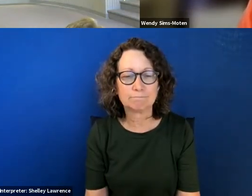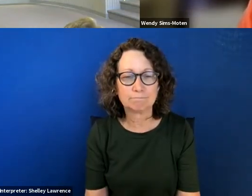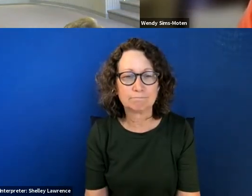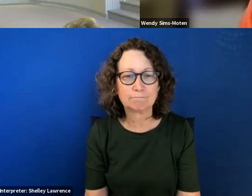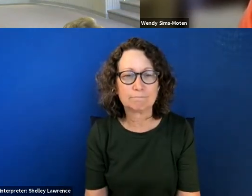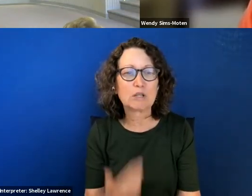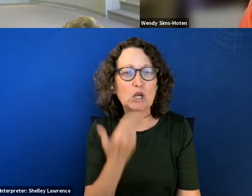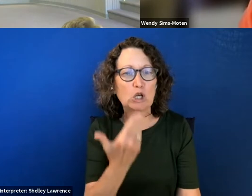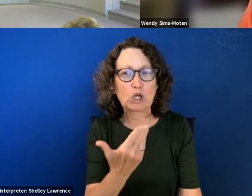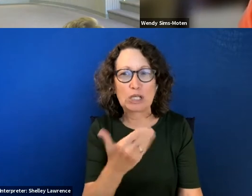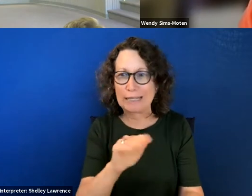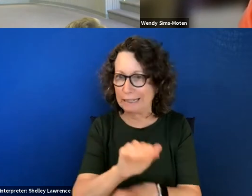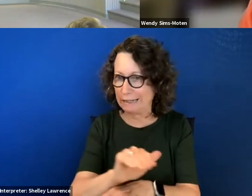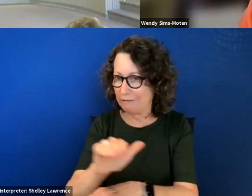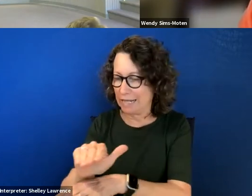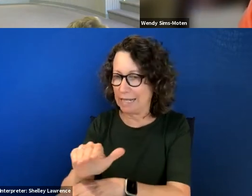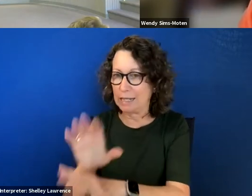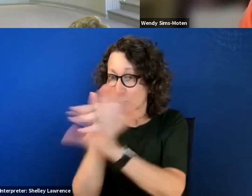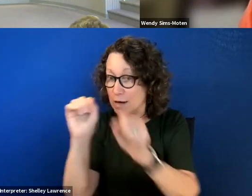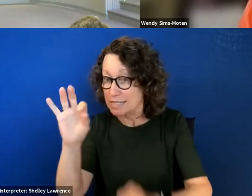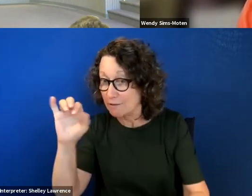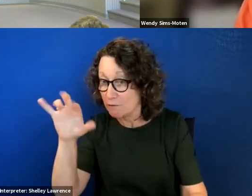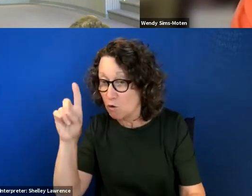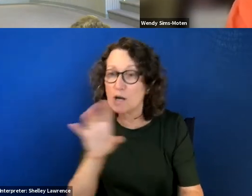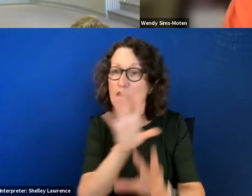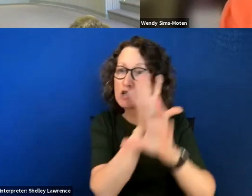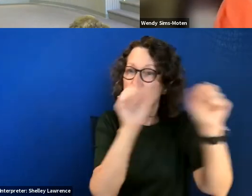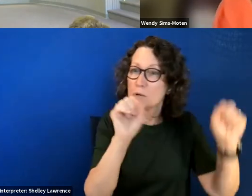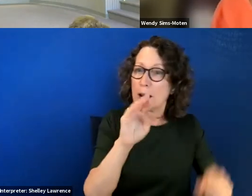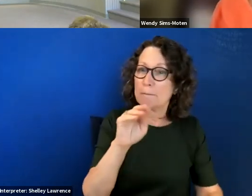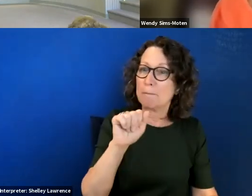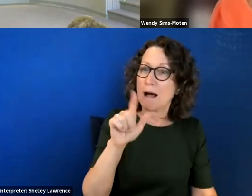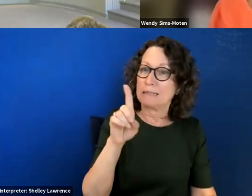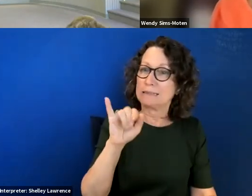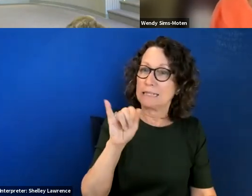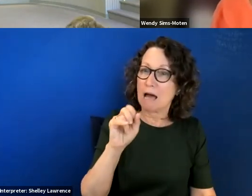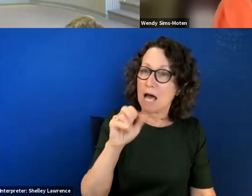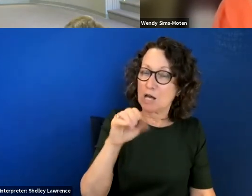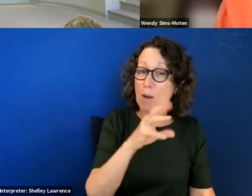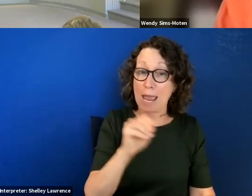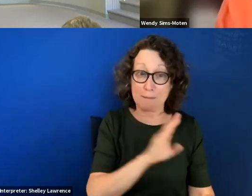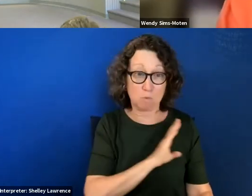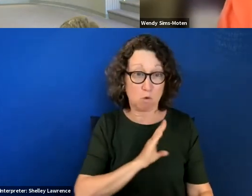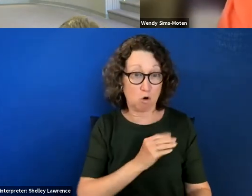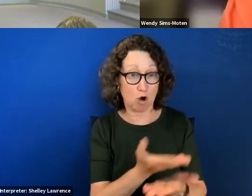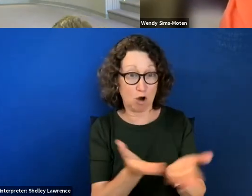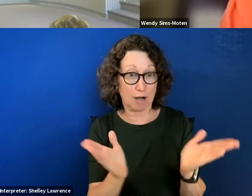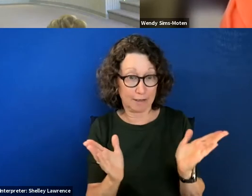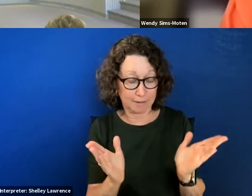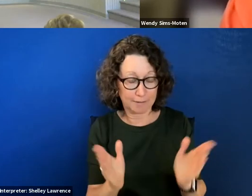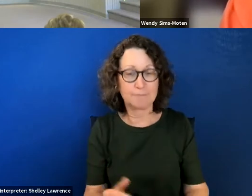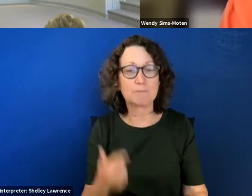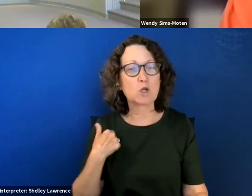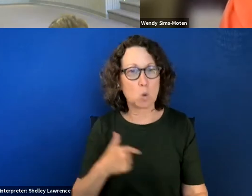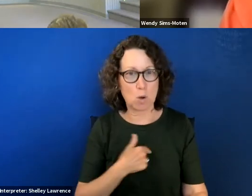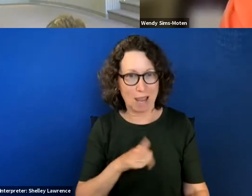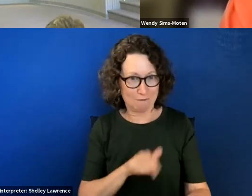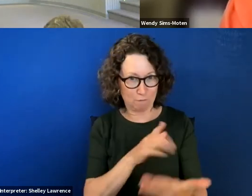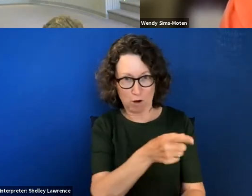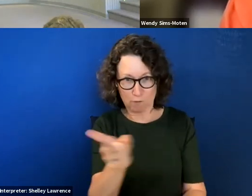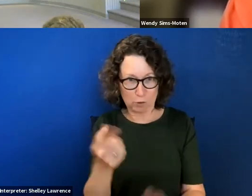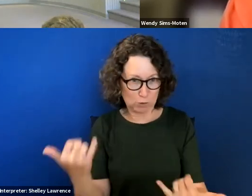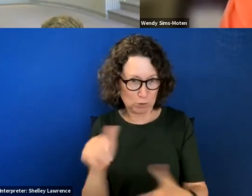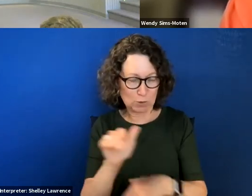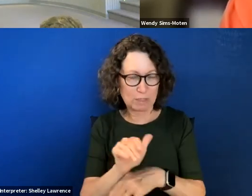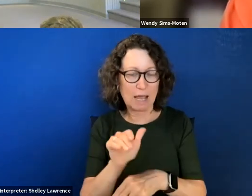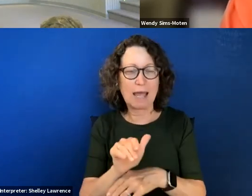Good evening, President Ford, Superintendent Maldonado, and the board. We have before you tonight